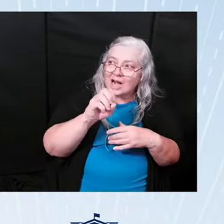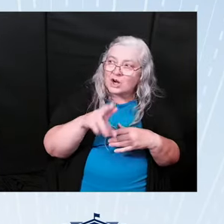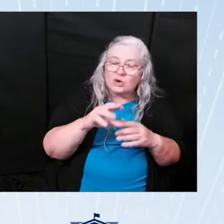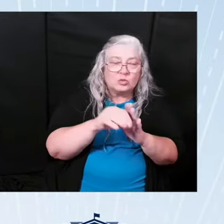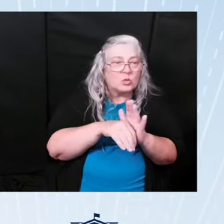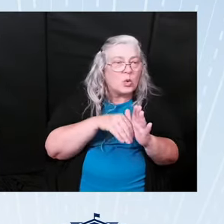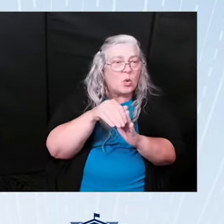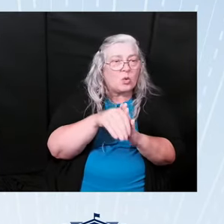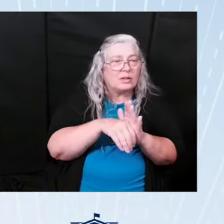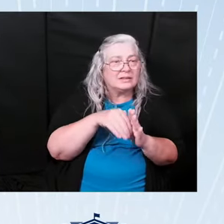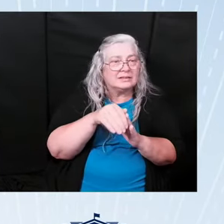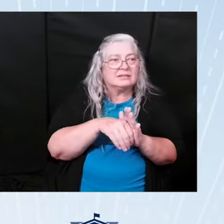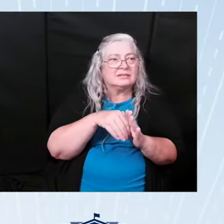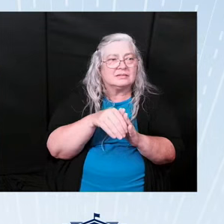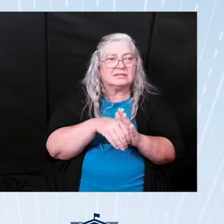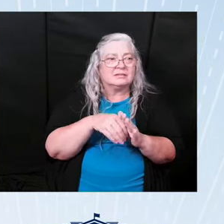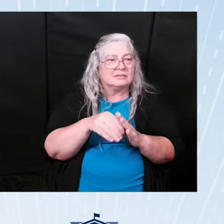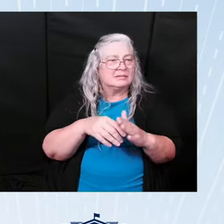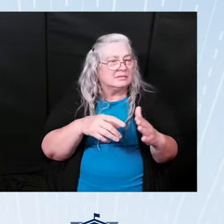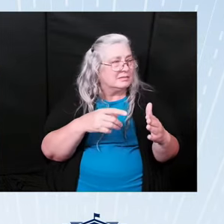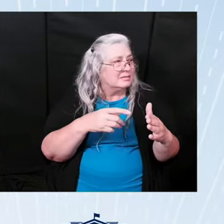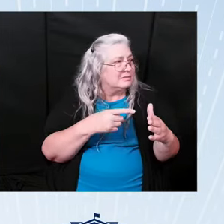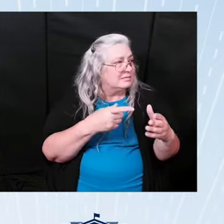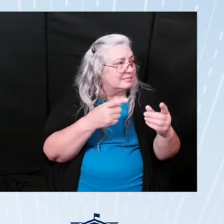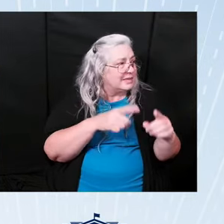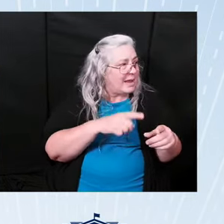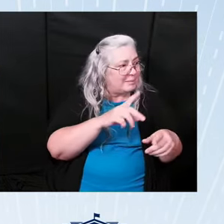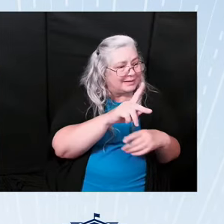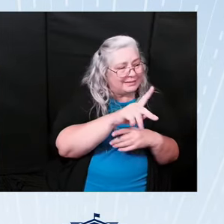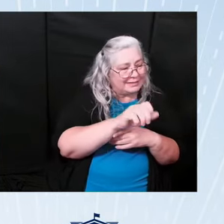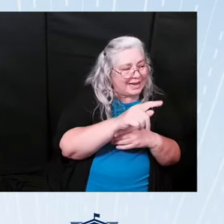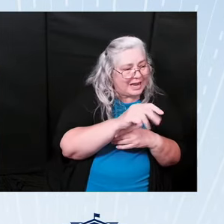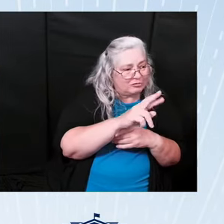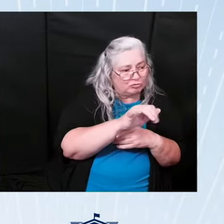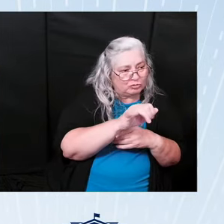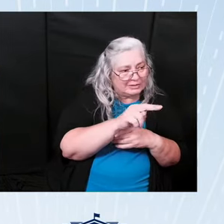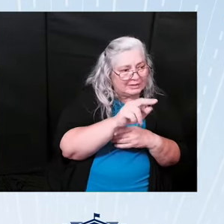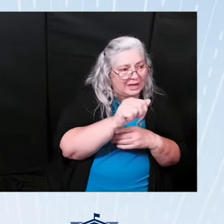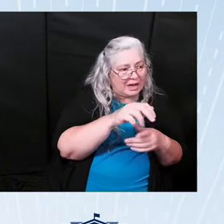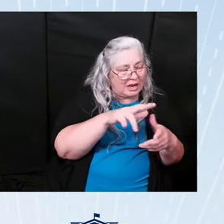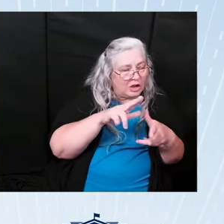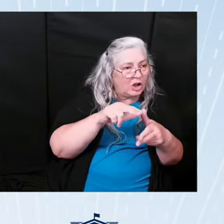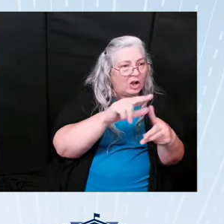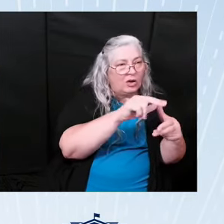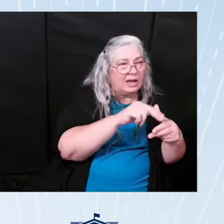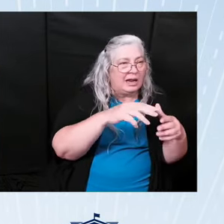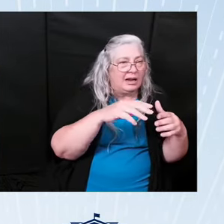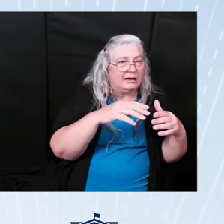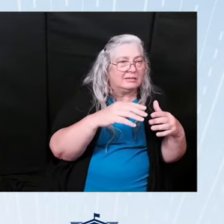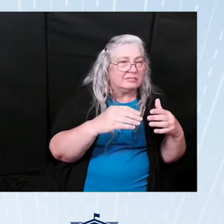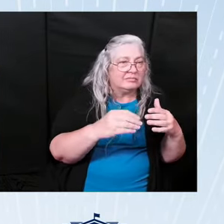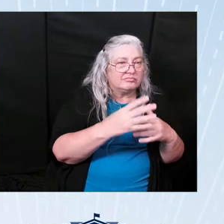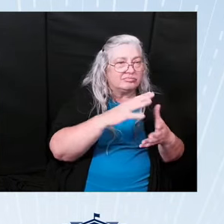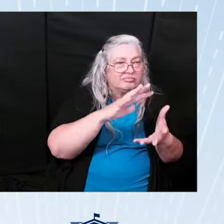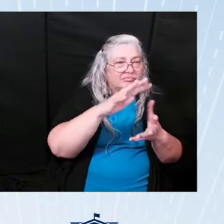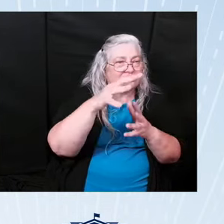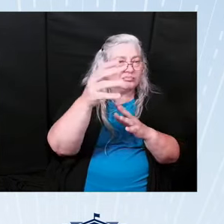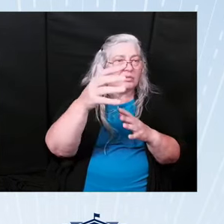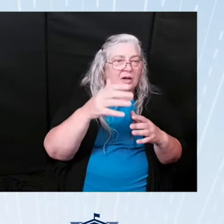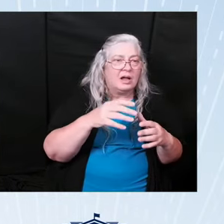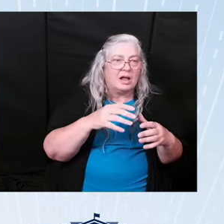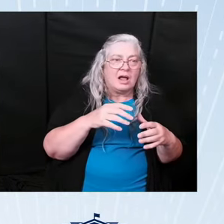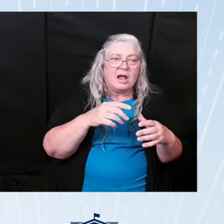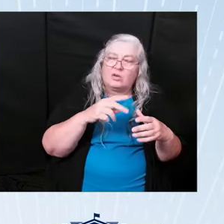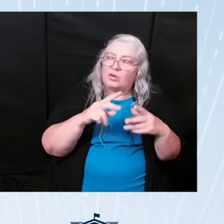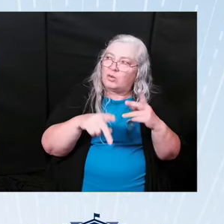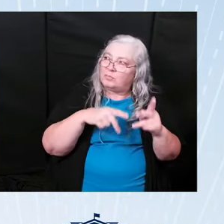most America is really like, moving beyond recognizing what was to what could be. So we decided